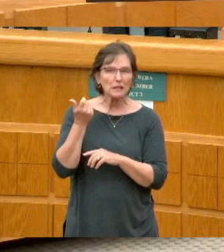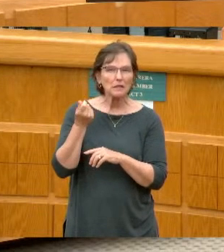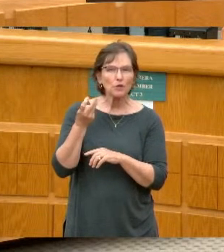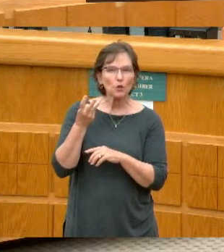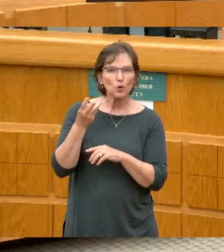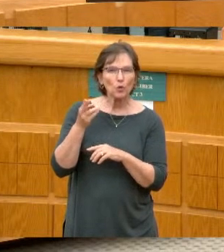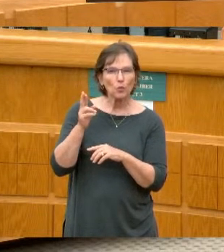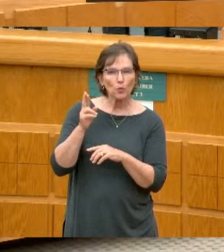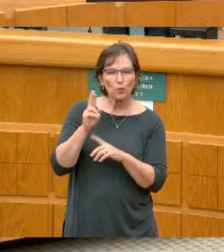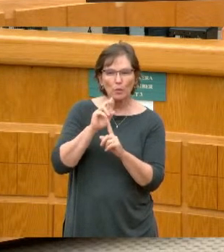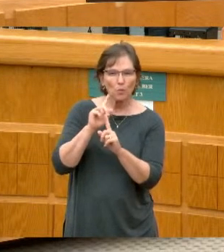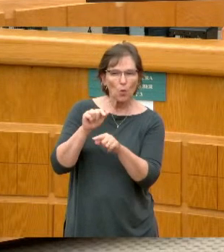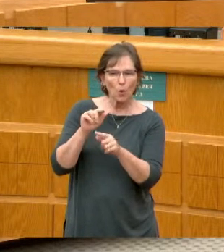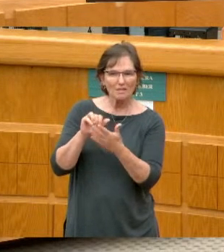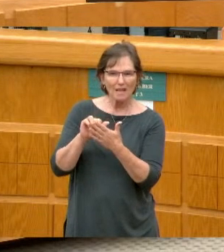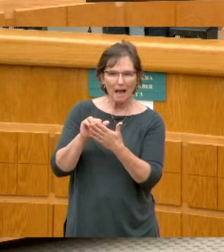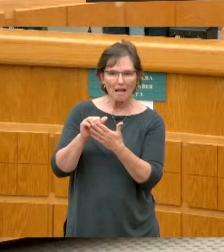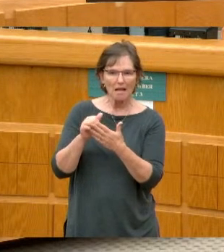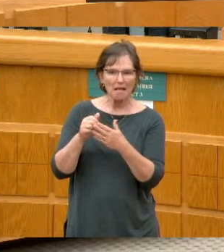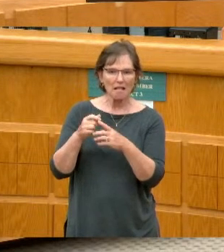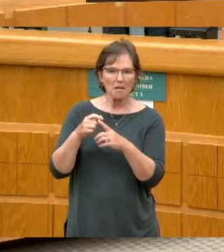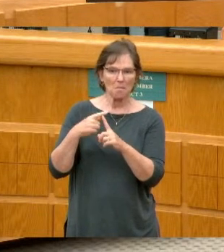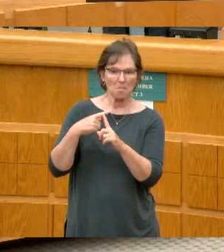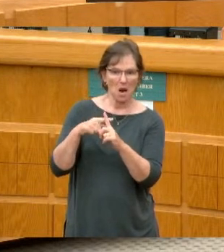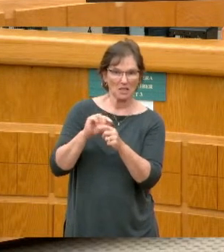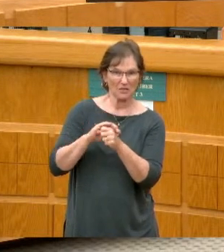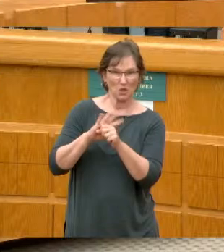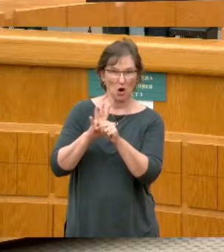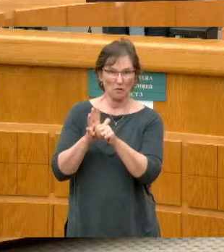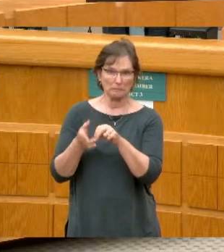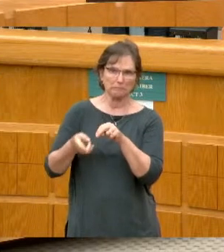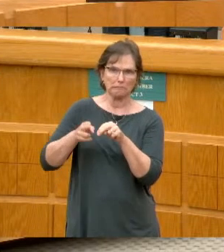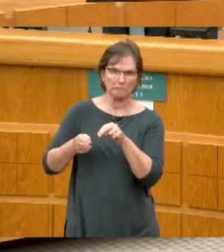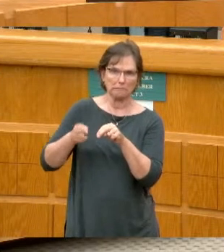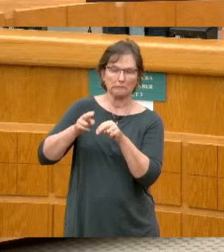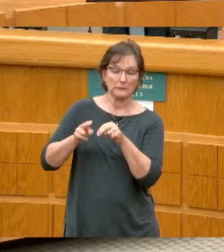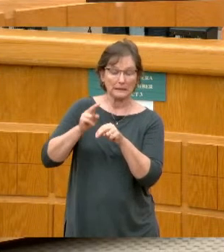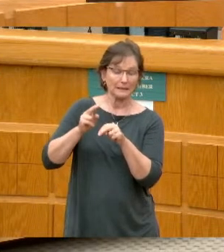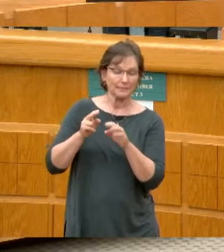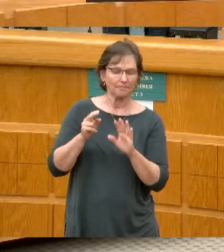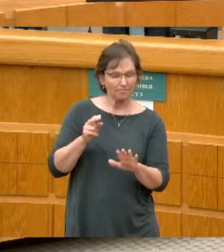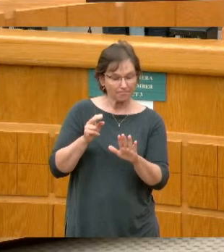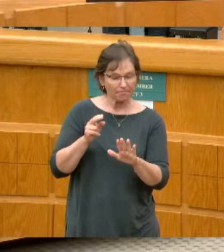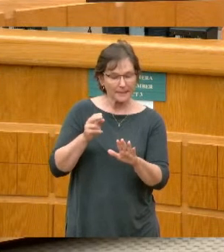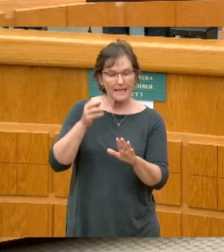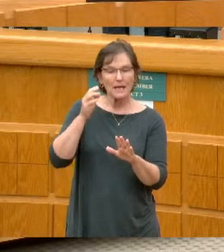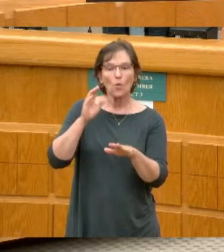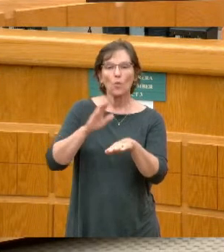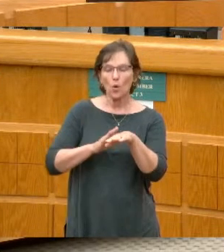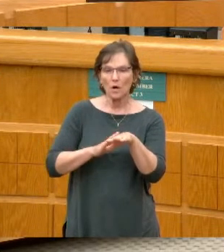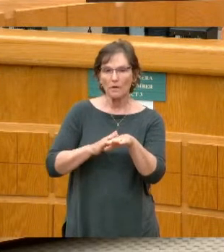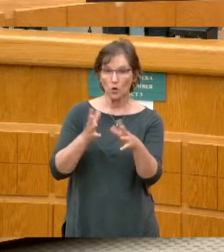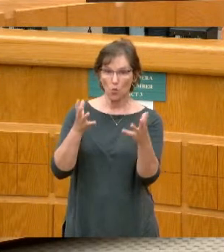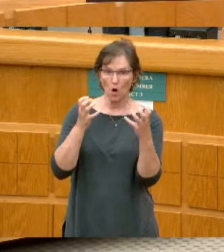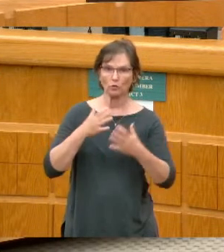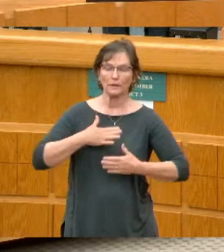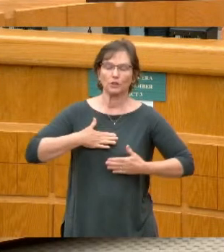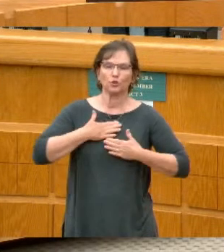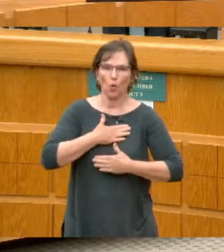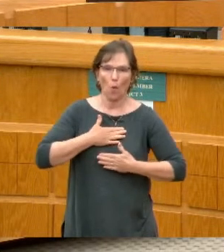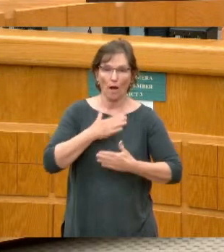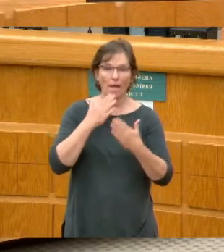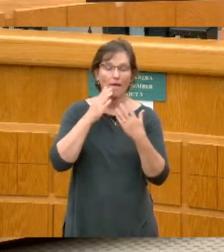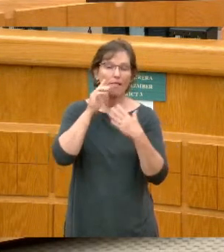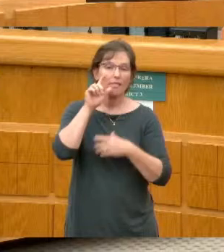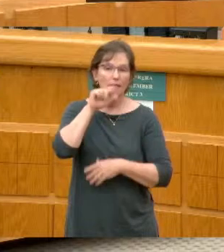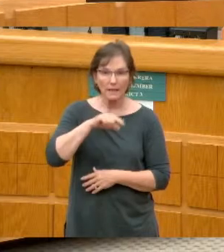to remind us of what a great city we have here in Corpus Christi. But also want to remind you that as you're hearing the reports